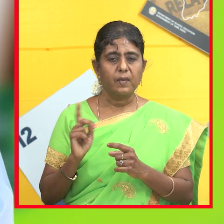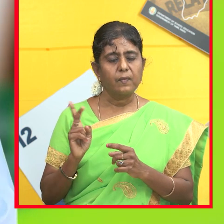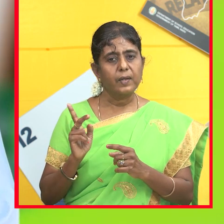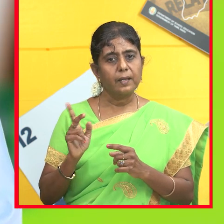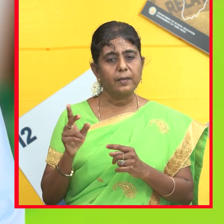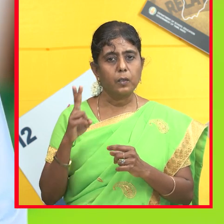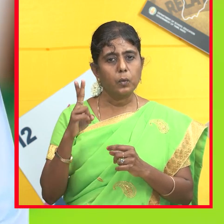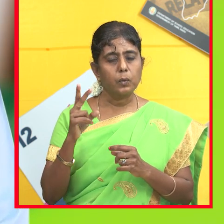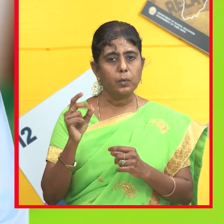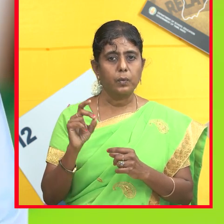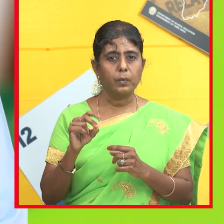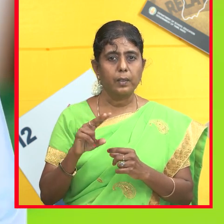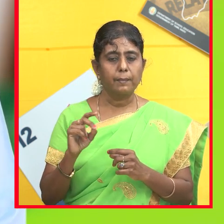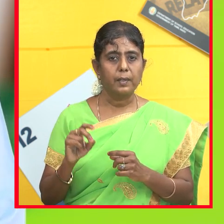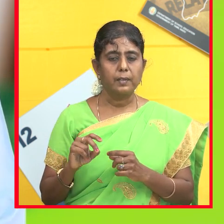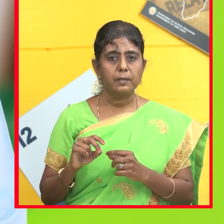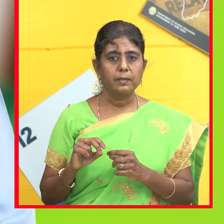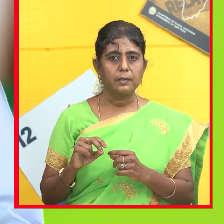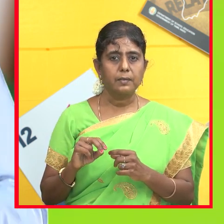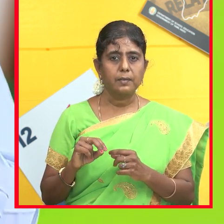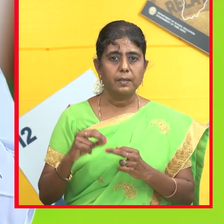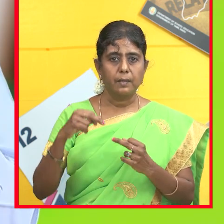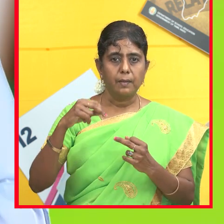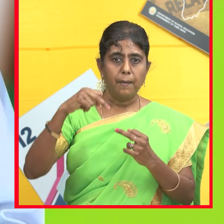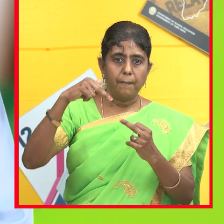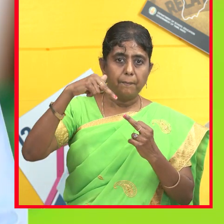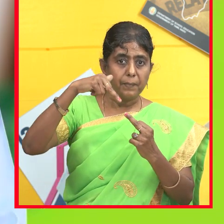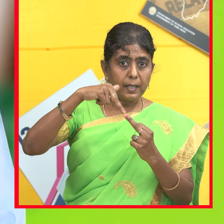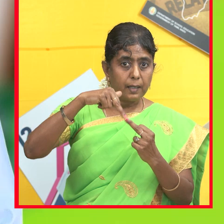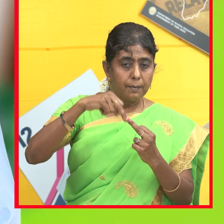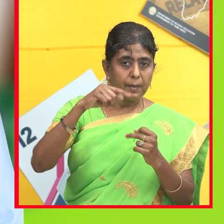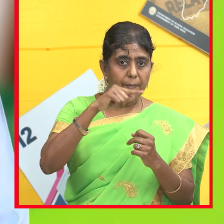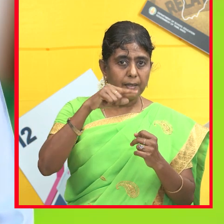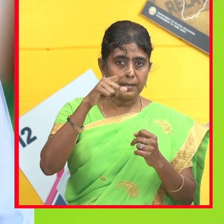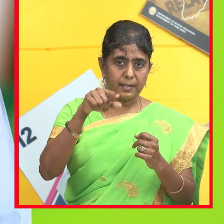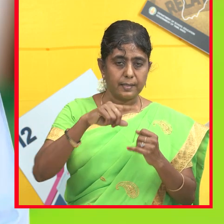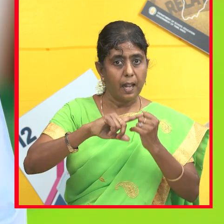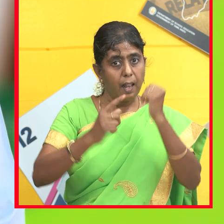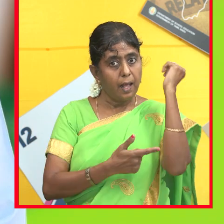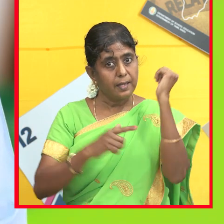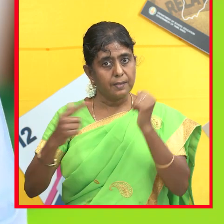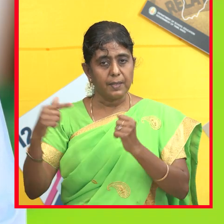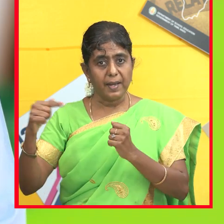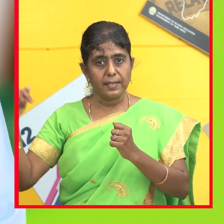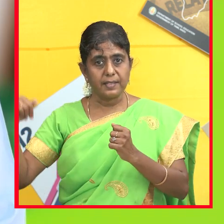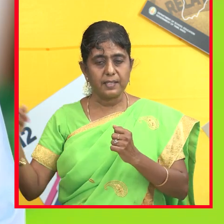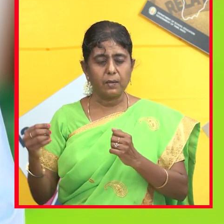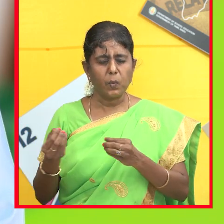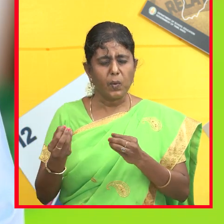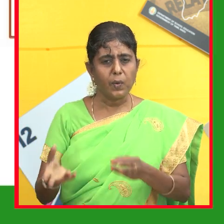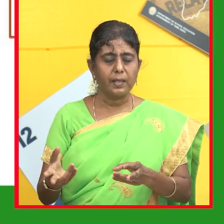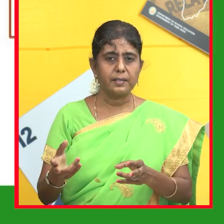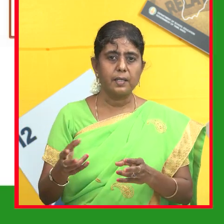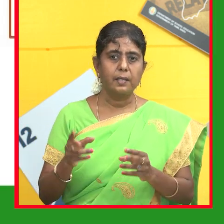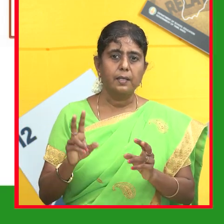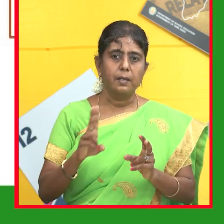are the two numbers we can select? Being the middle number is a minus 1, the last number is minus 6, so only the